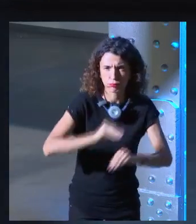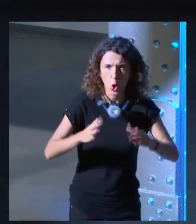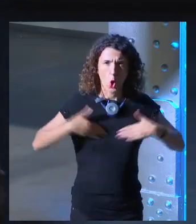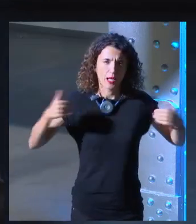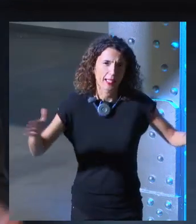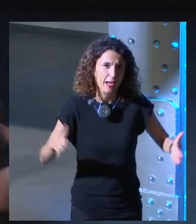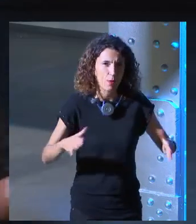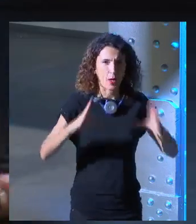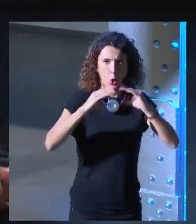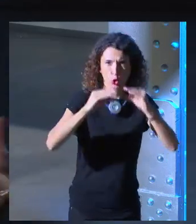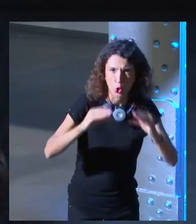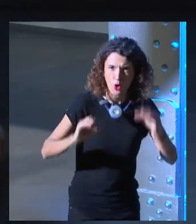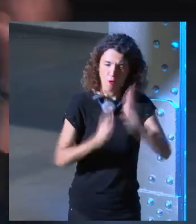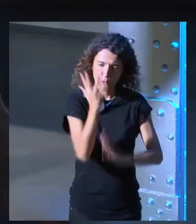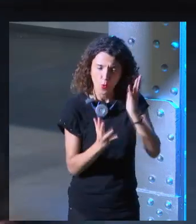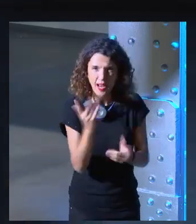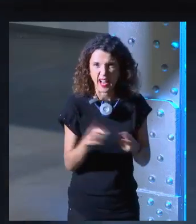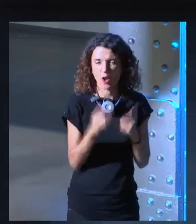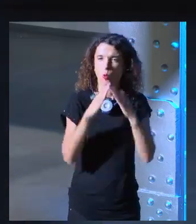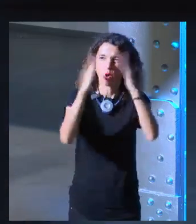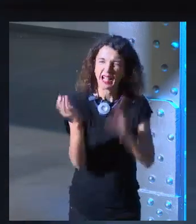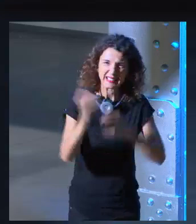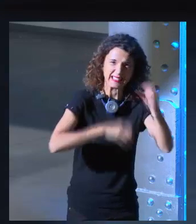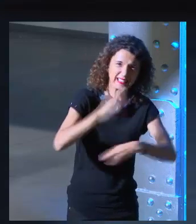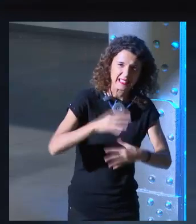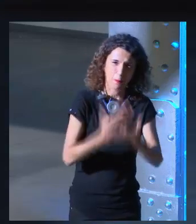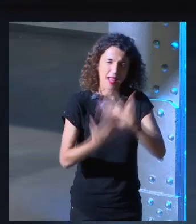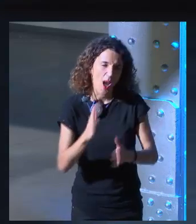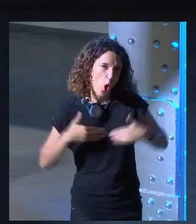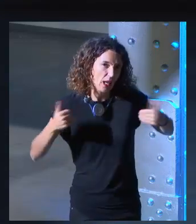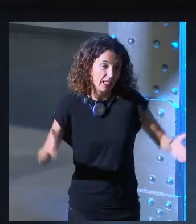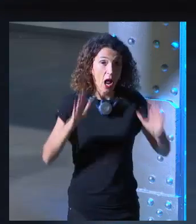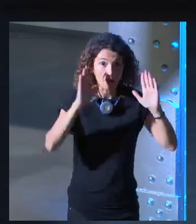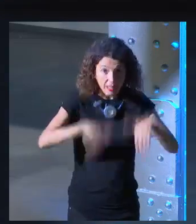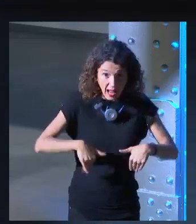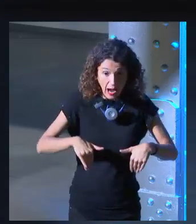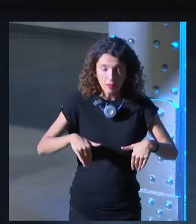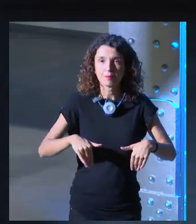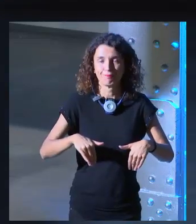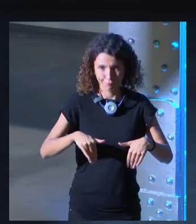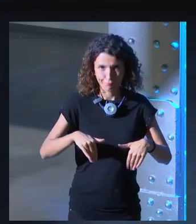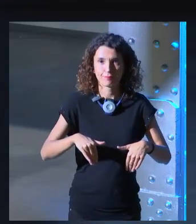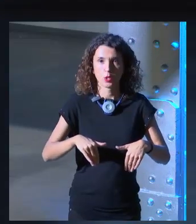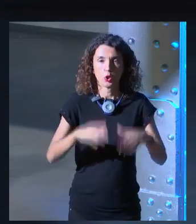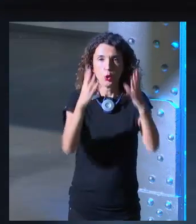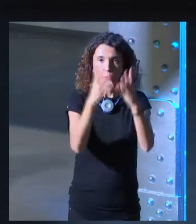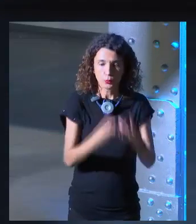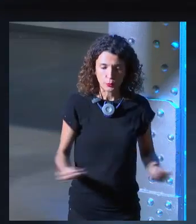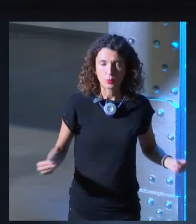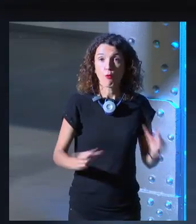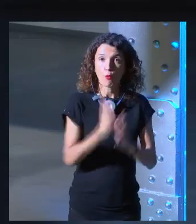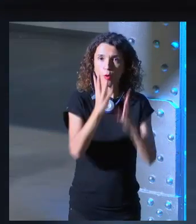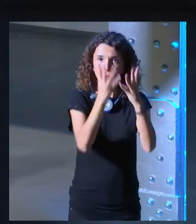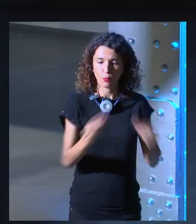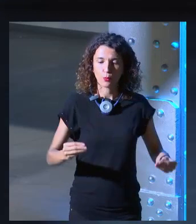shed, you know, whatever you want, and it will be consumed by this fire that you've made into something else. And I do think of it